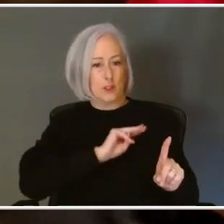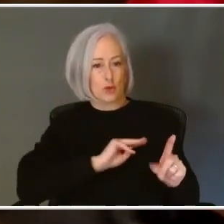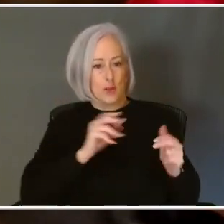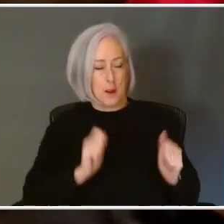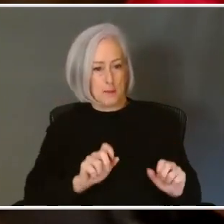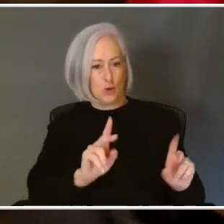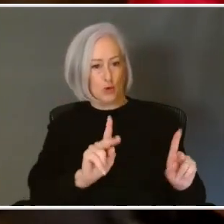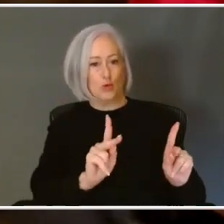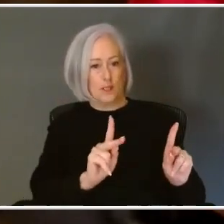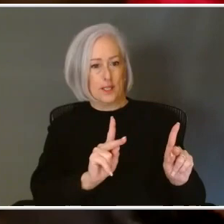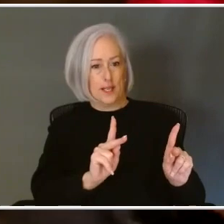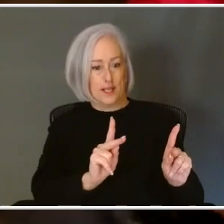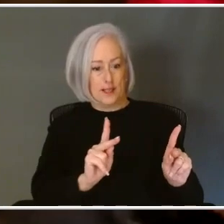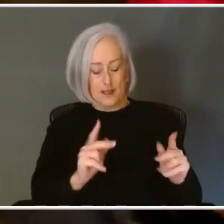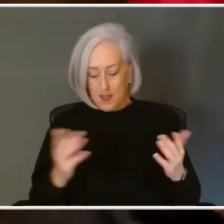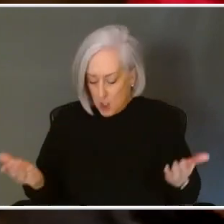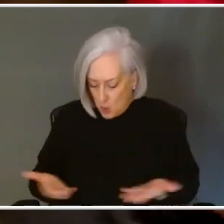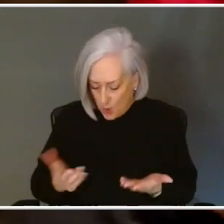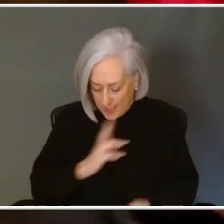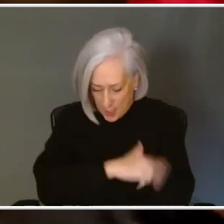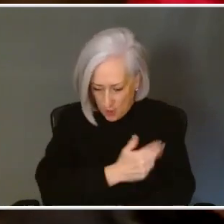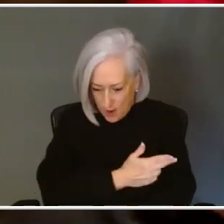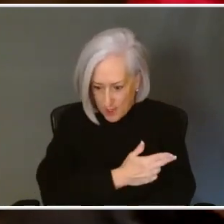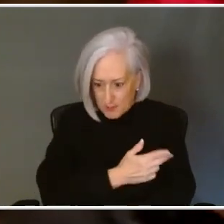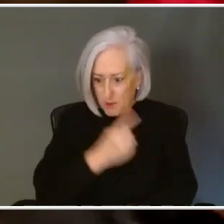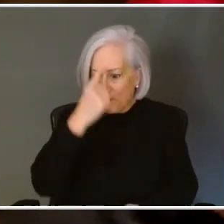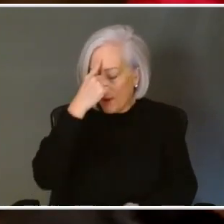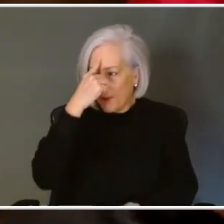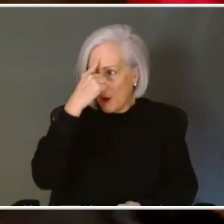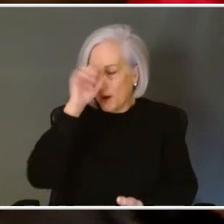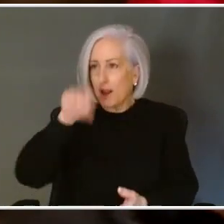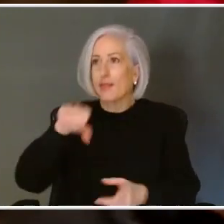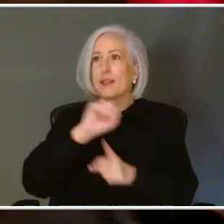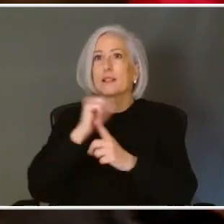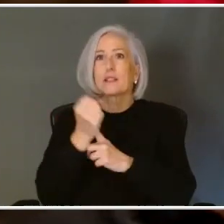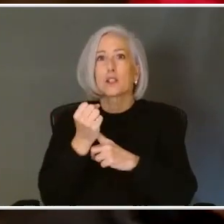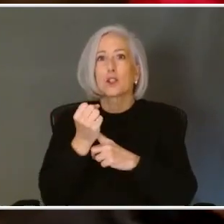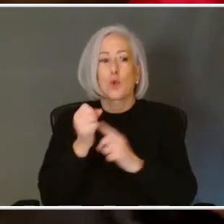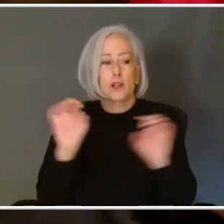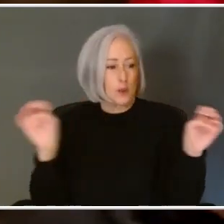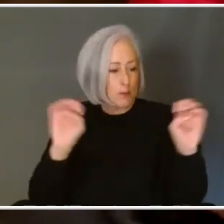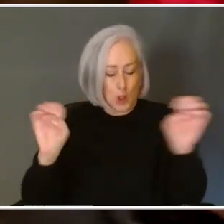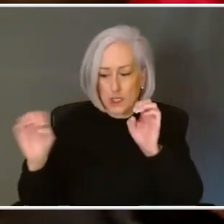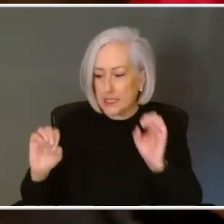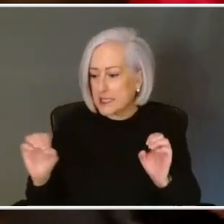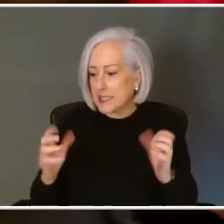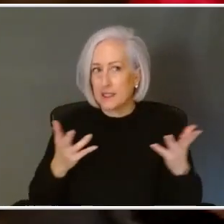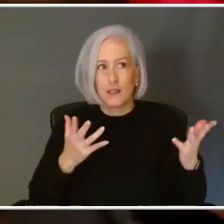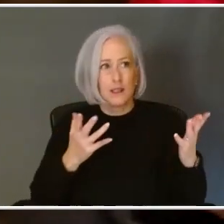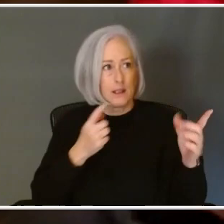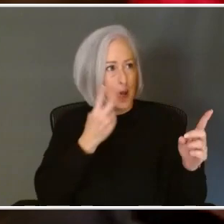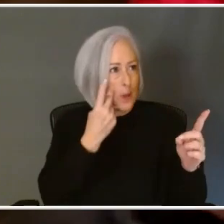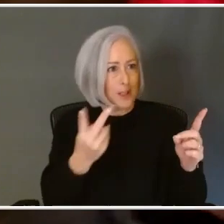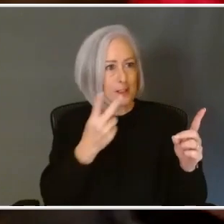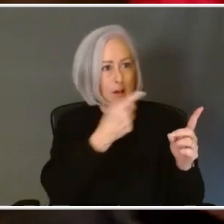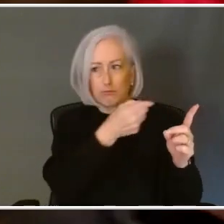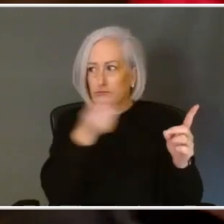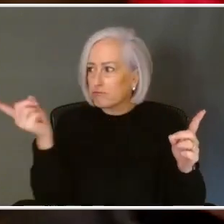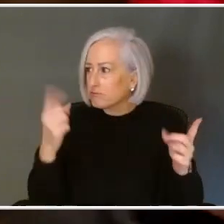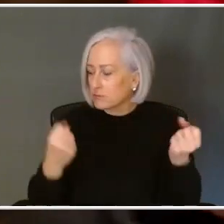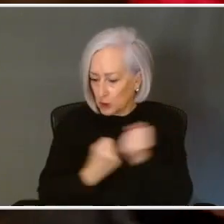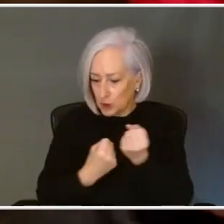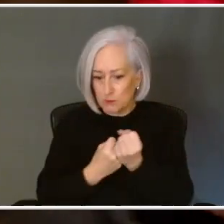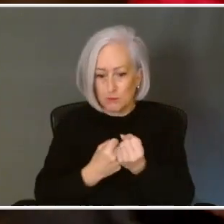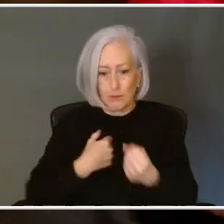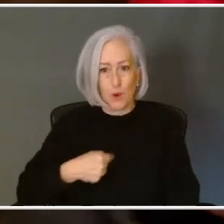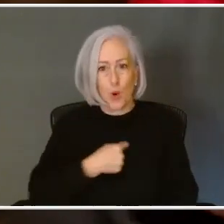here we were with our son in an emergency situation, and we were supported by all these incredible people. But, you know, across the